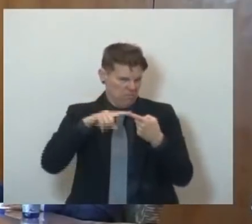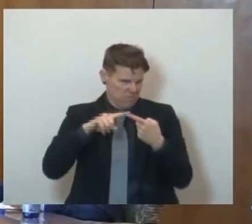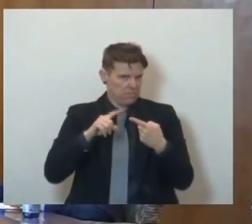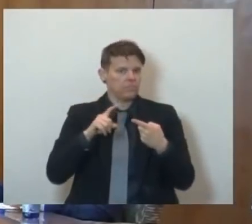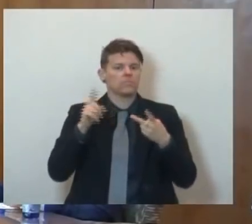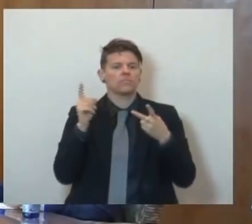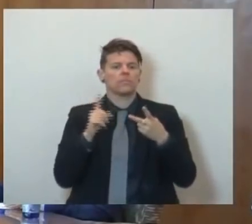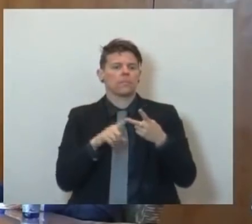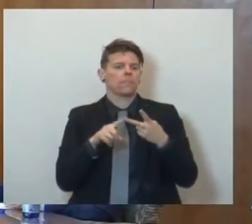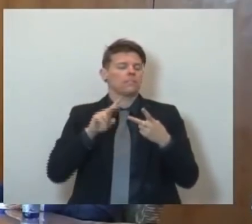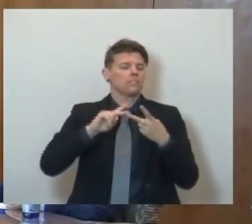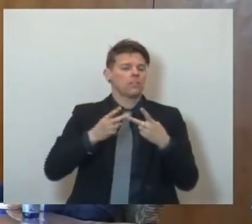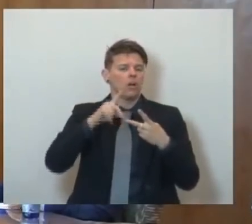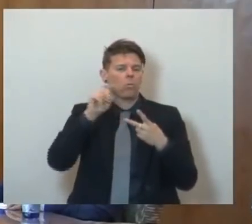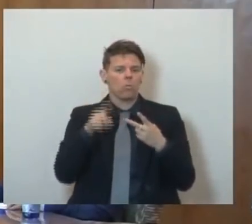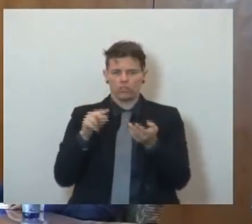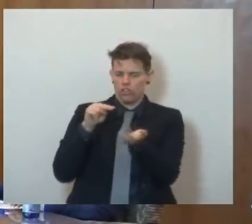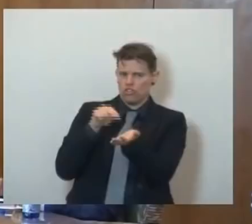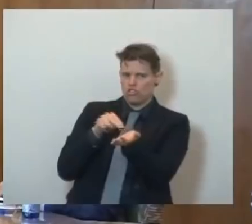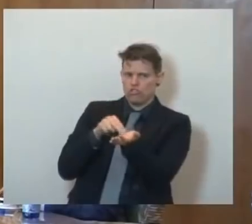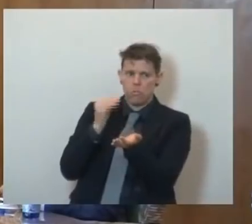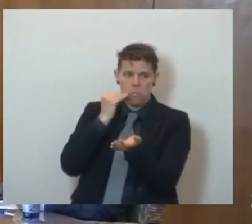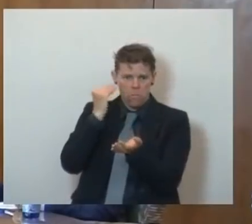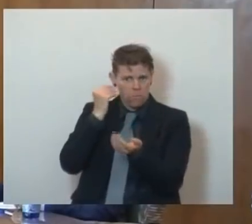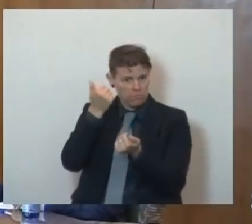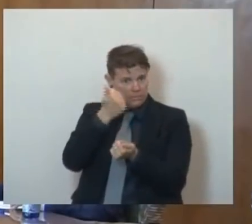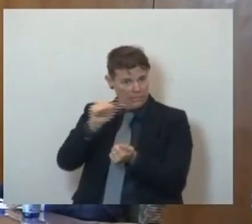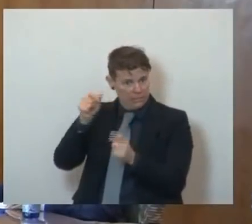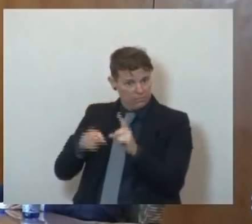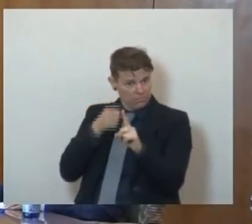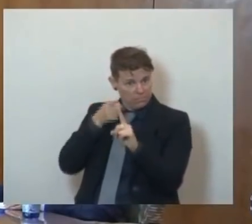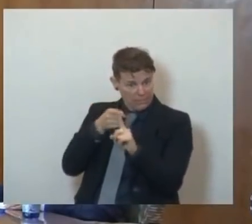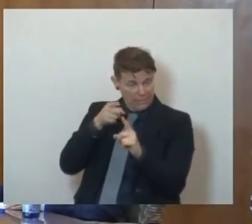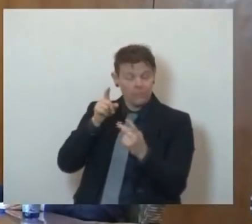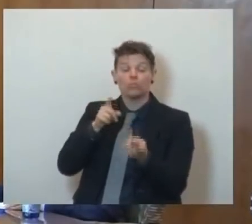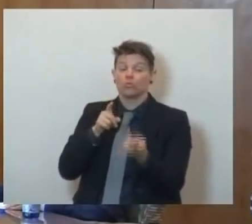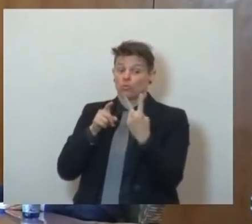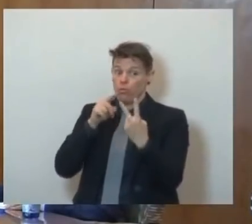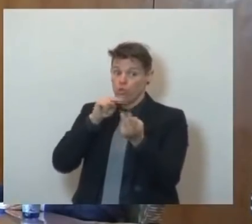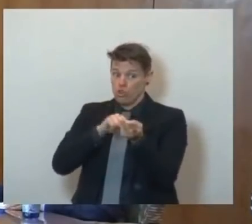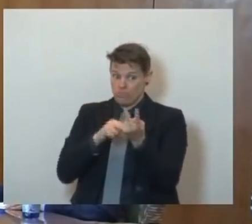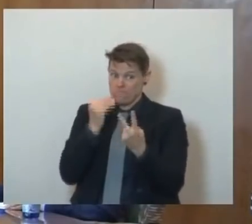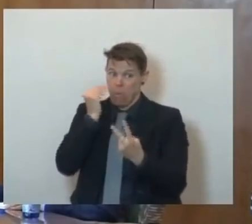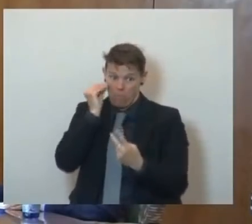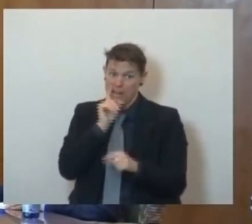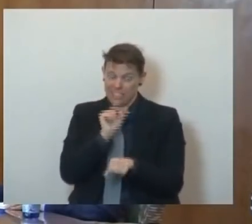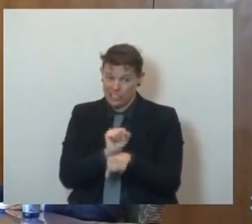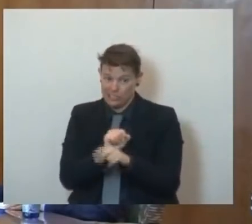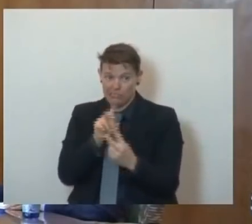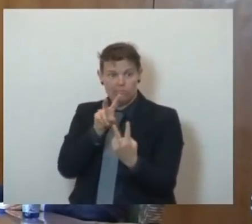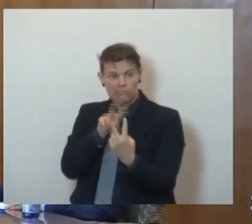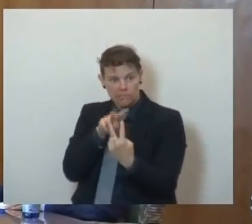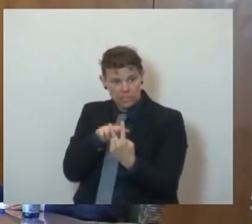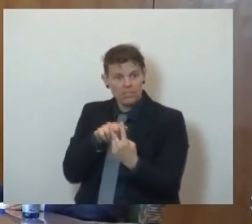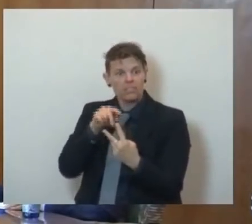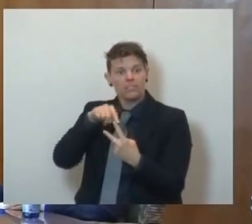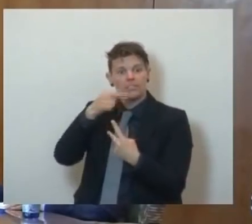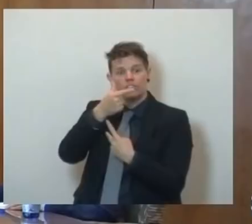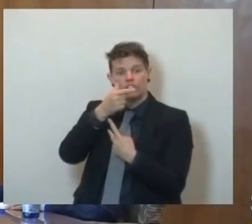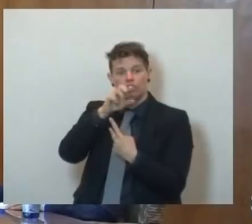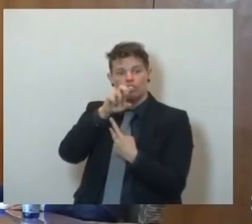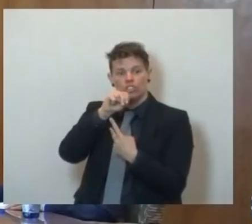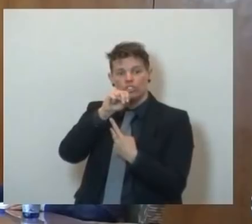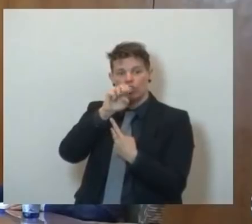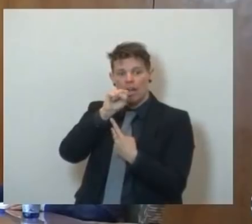involves nursing homes, specifically looking at two of them. One of them, the Genesis one in Uptown, has